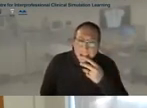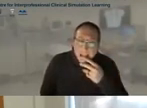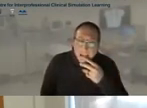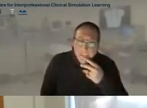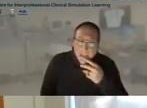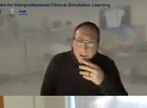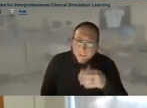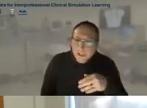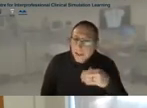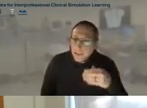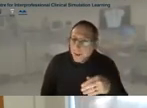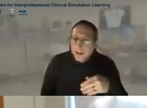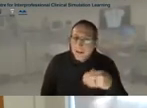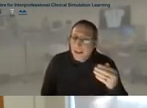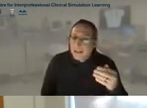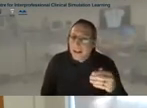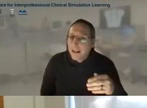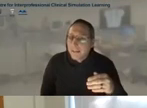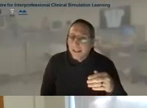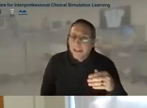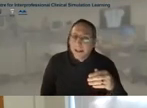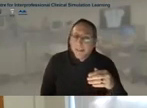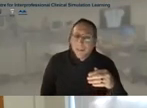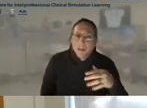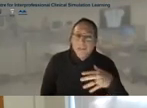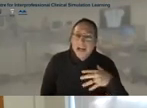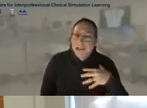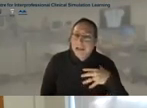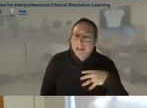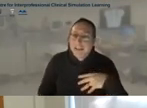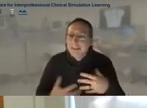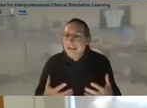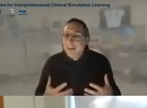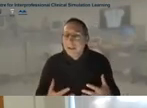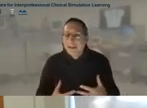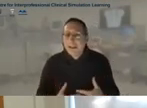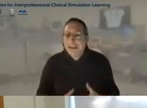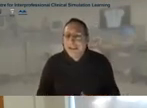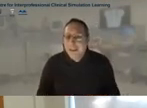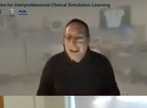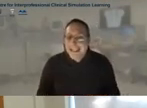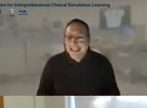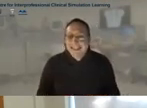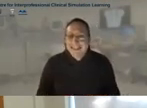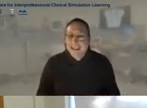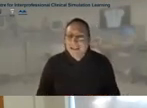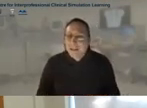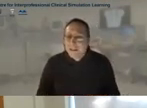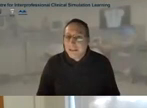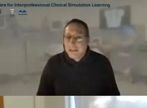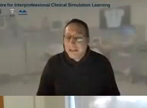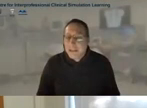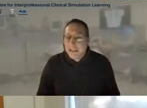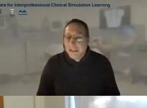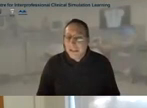residents. In our affiliate partner sites and Island Health sites. But the real magic here isn't the numbers. The real magic here are the lived